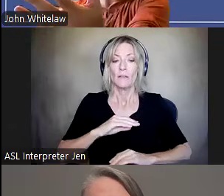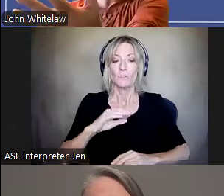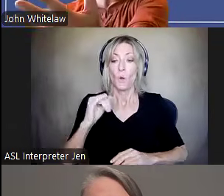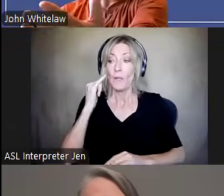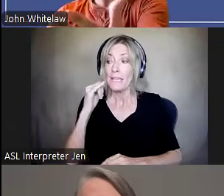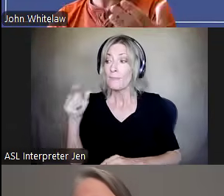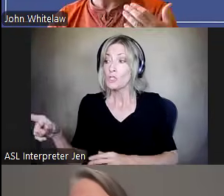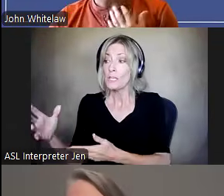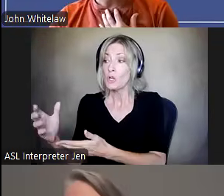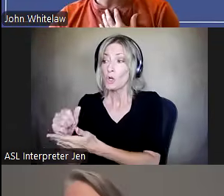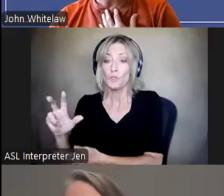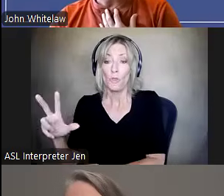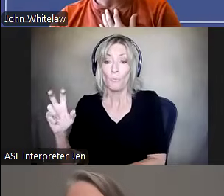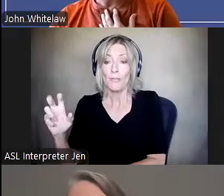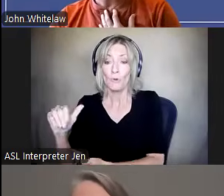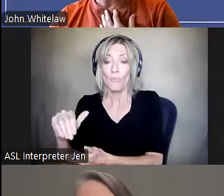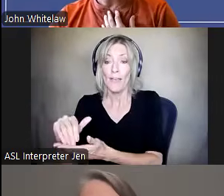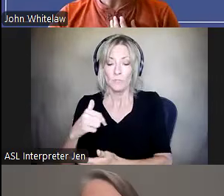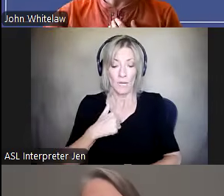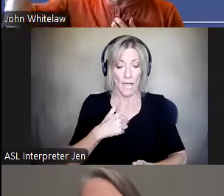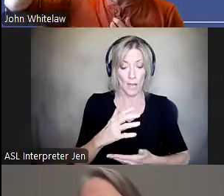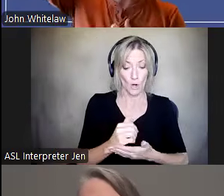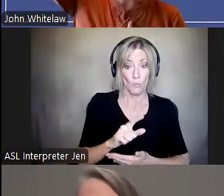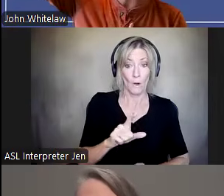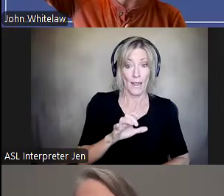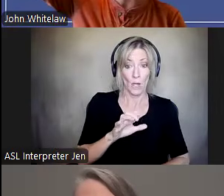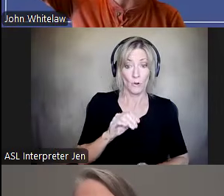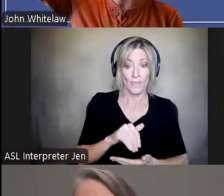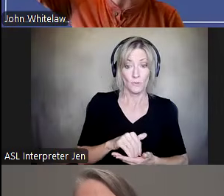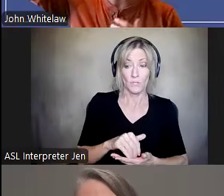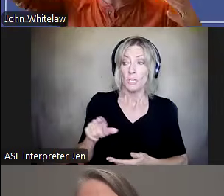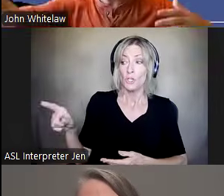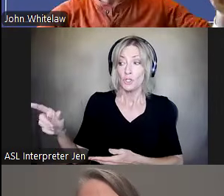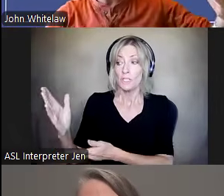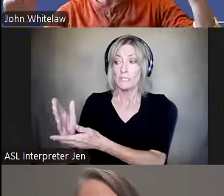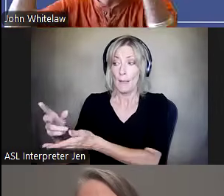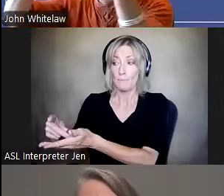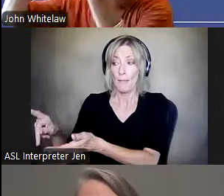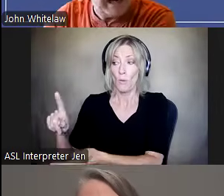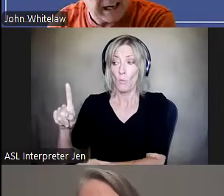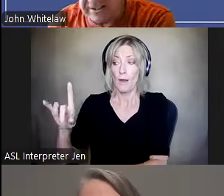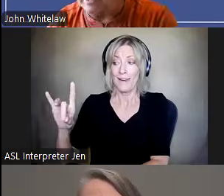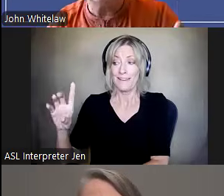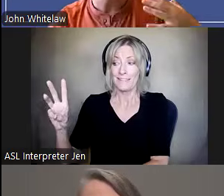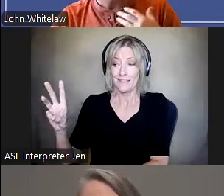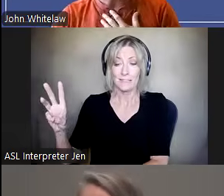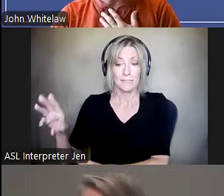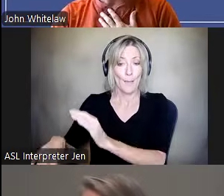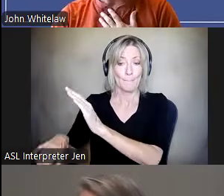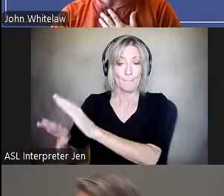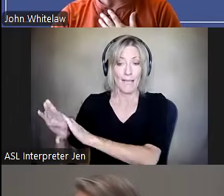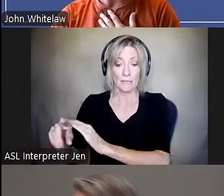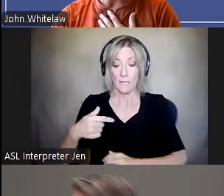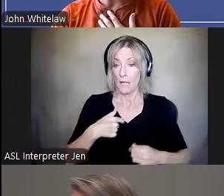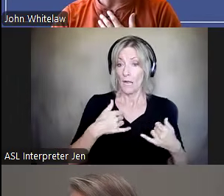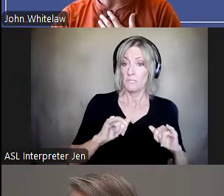earns 300,000, I earn 100,000, Kate stops paying at 186 and she's done the max, and I'm still